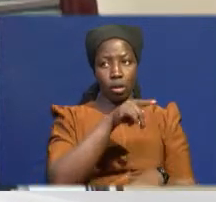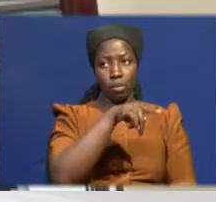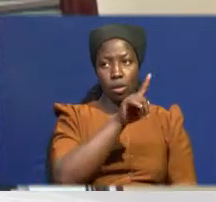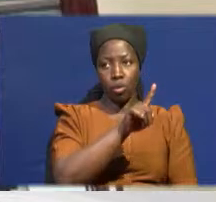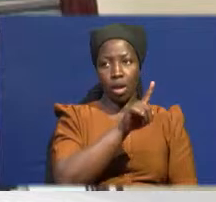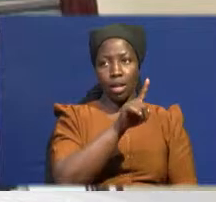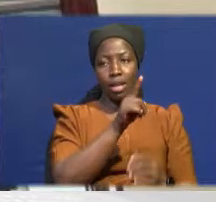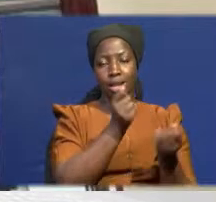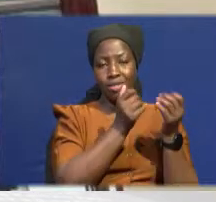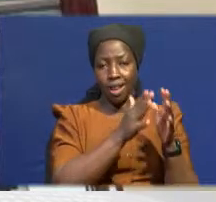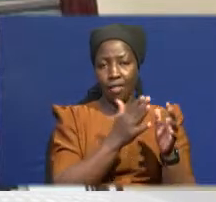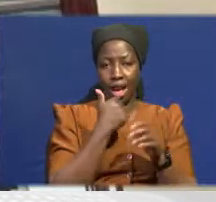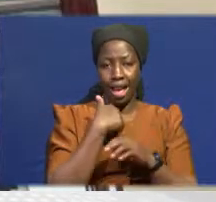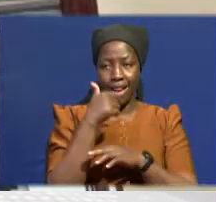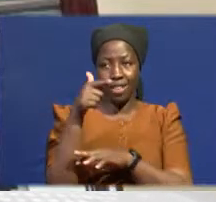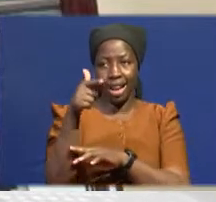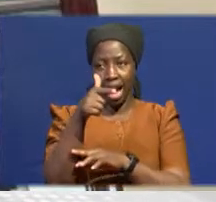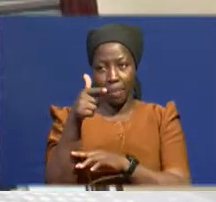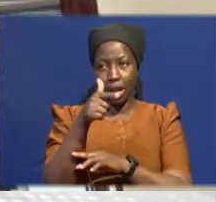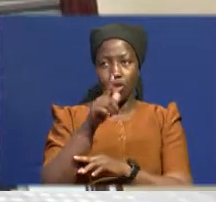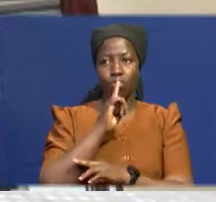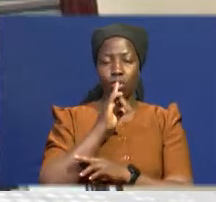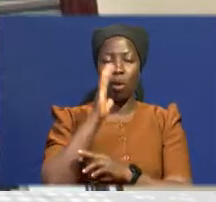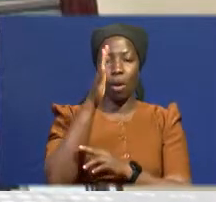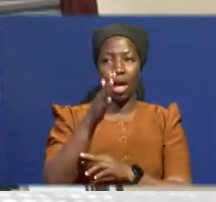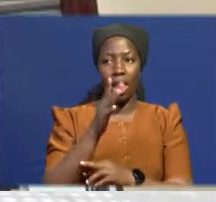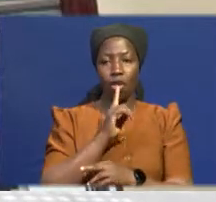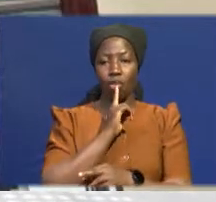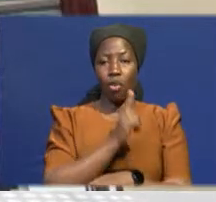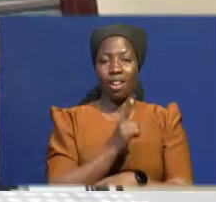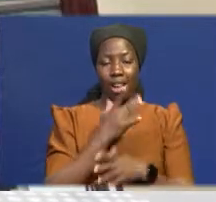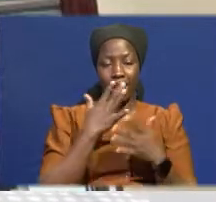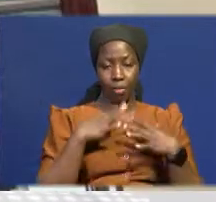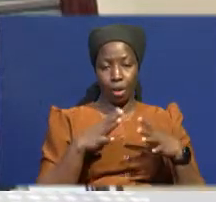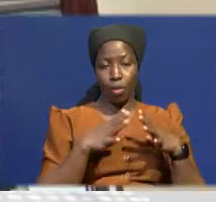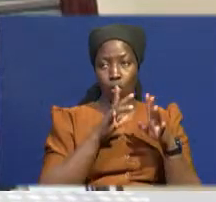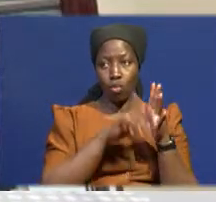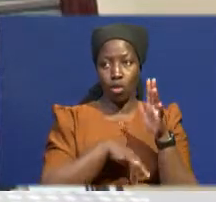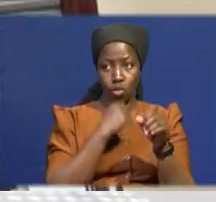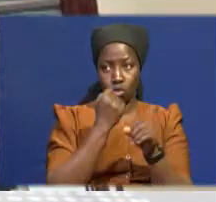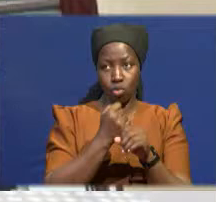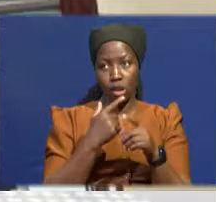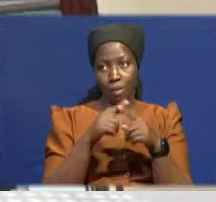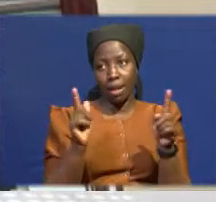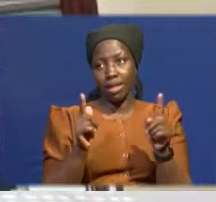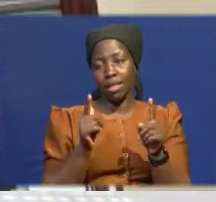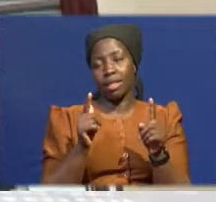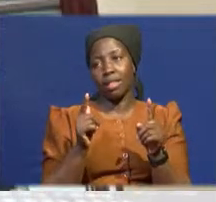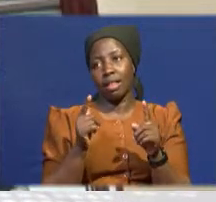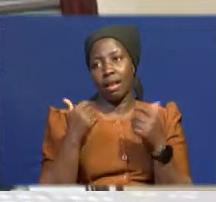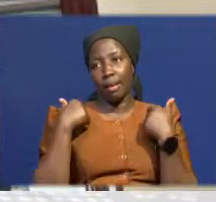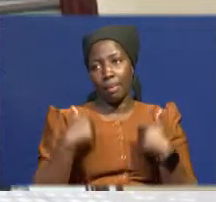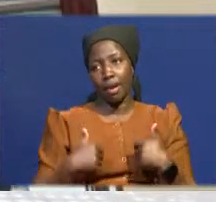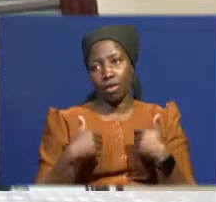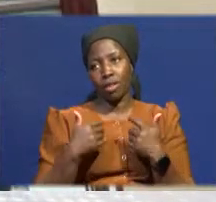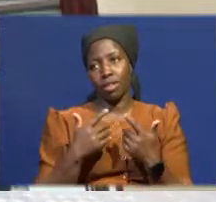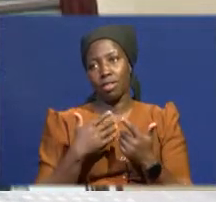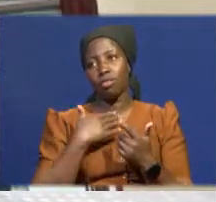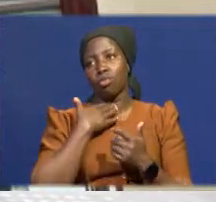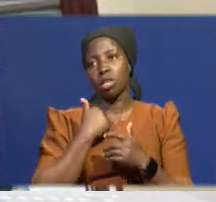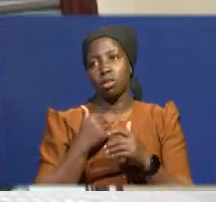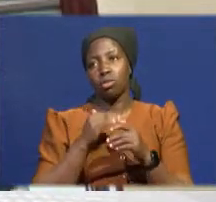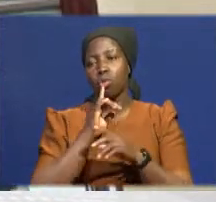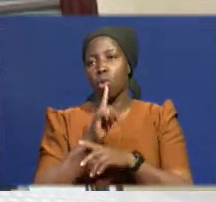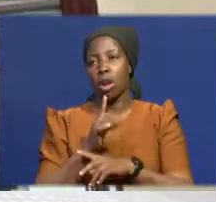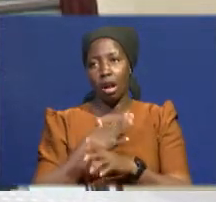have cameras. So we will direct from rally control what to do, but I'd rather like to direct my doctors and not the members of the staff